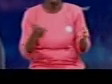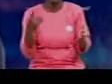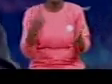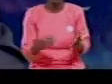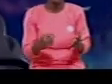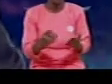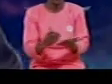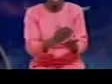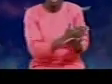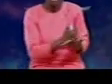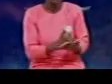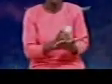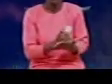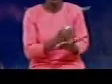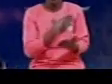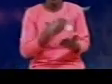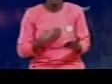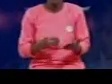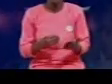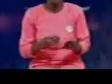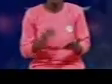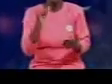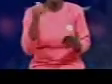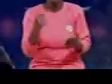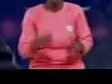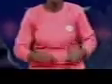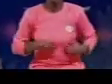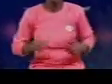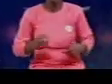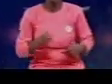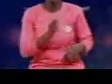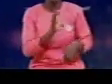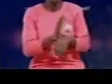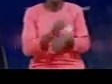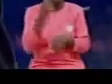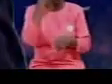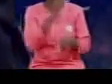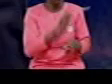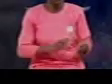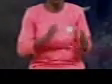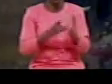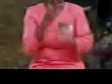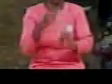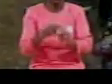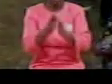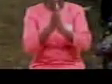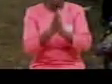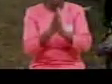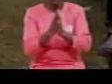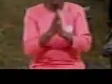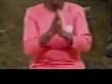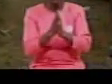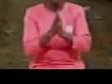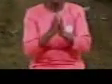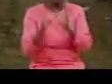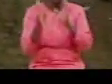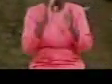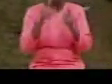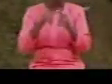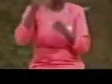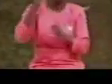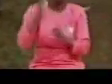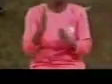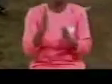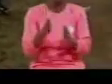and perfectly by the living church for Christ in Jesus' name. Let us pray. Let us talk to the Lord. Let us ask